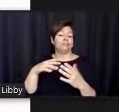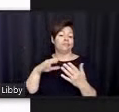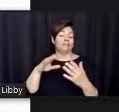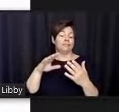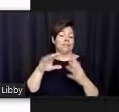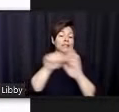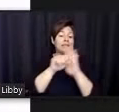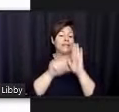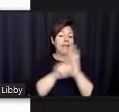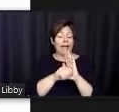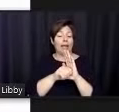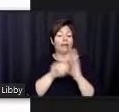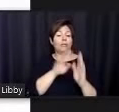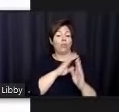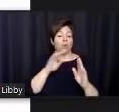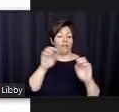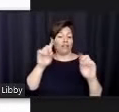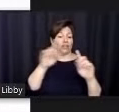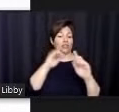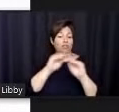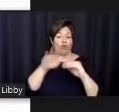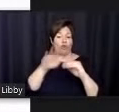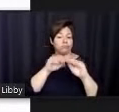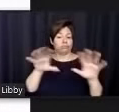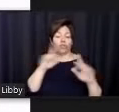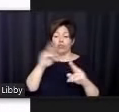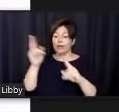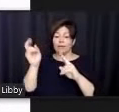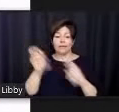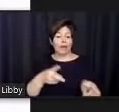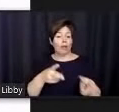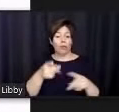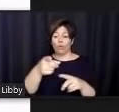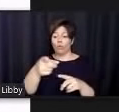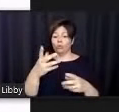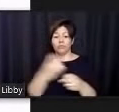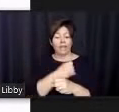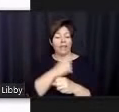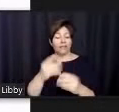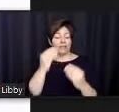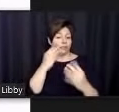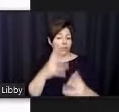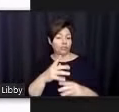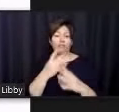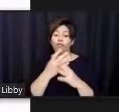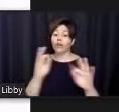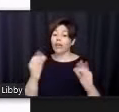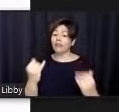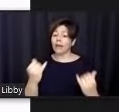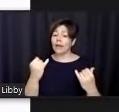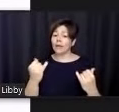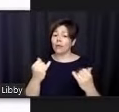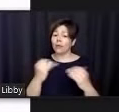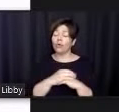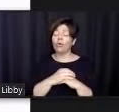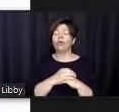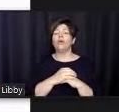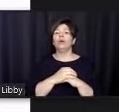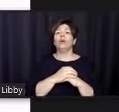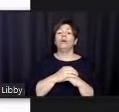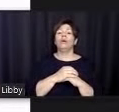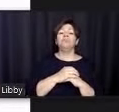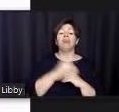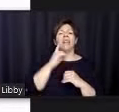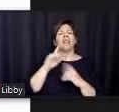It's available for you. Please just, it's a free download. Please get this. Why it's free right now, because I think in